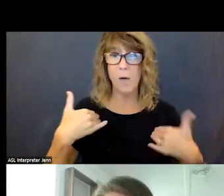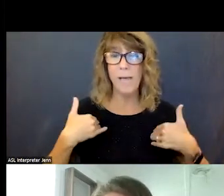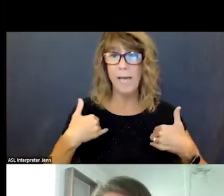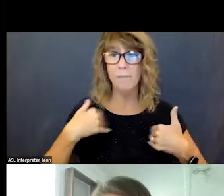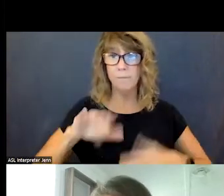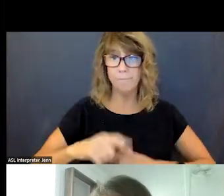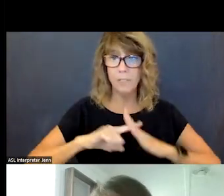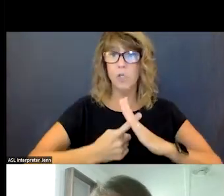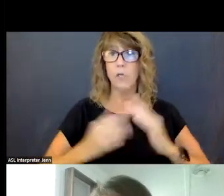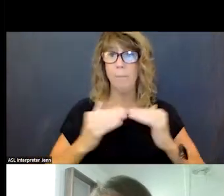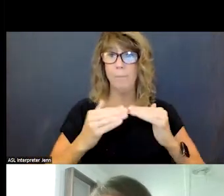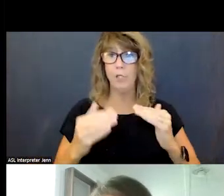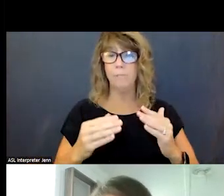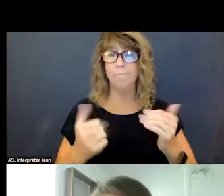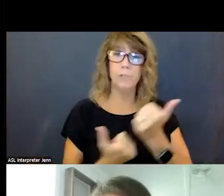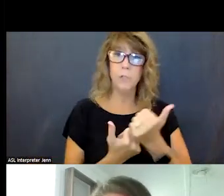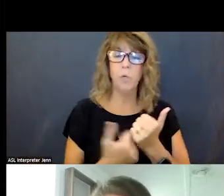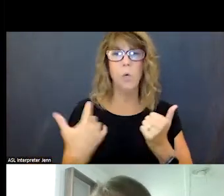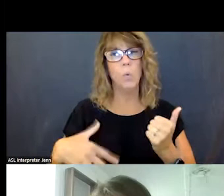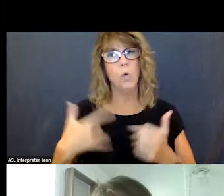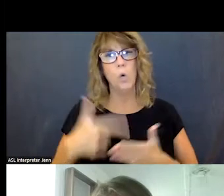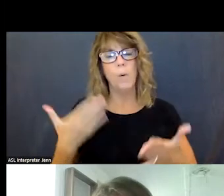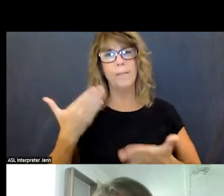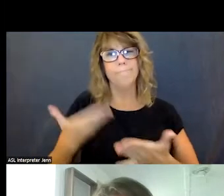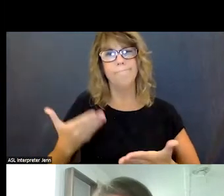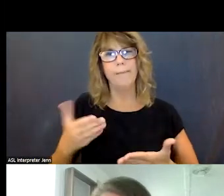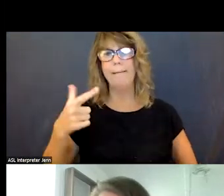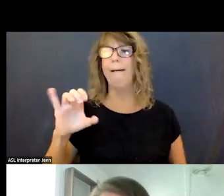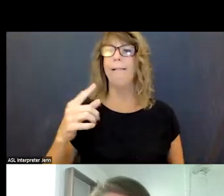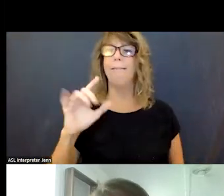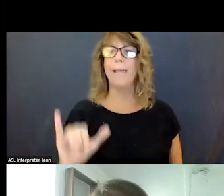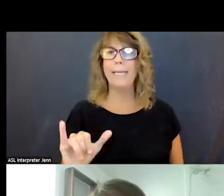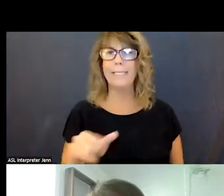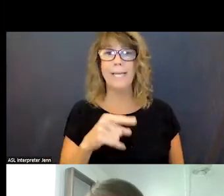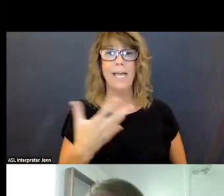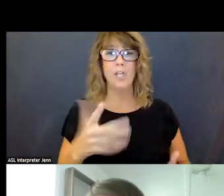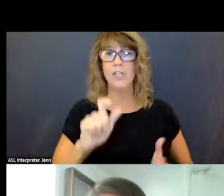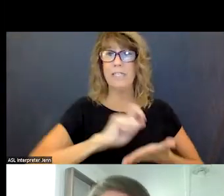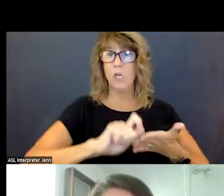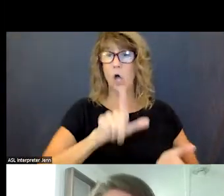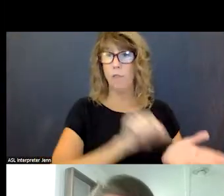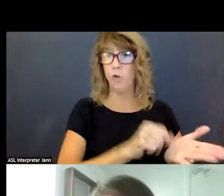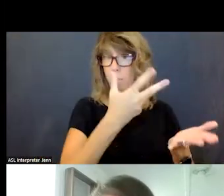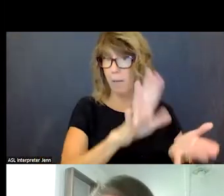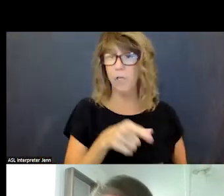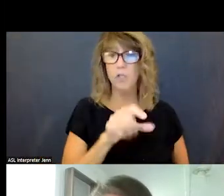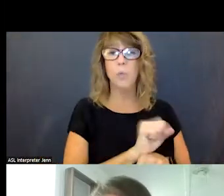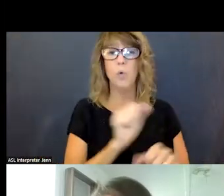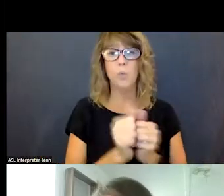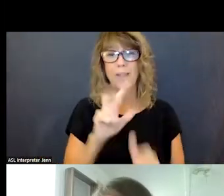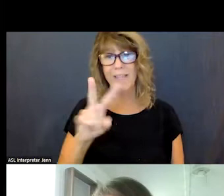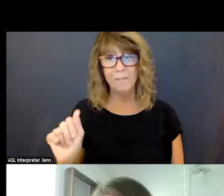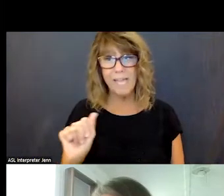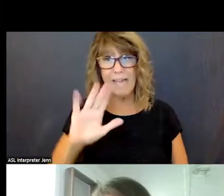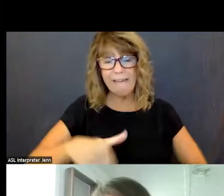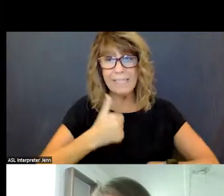And so what a testament and legacy. She was a published author. She worked with the VA in